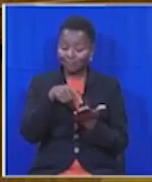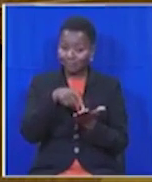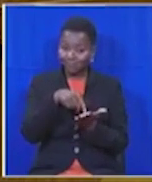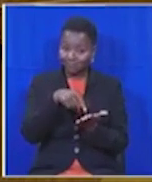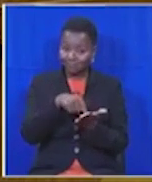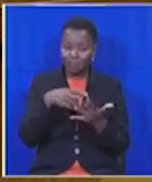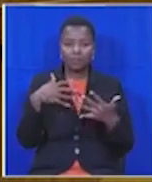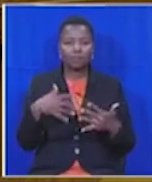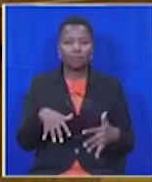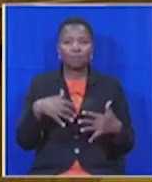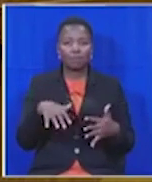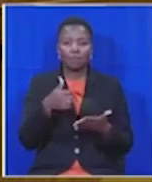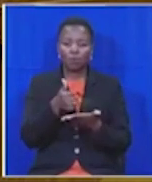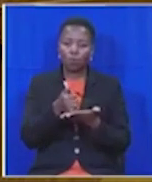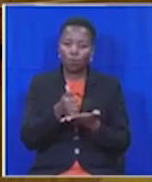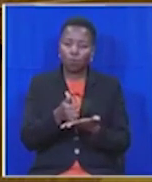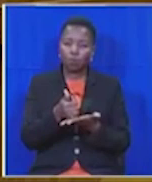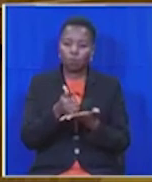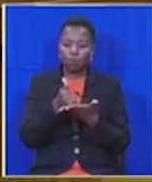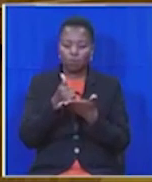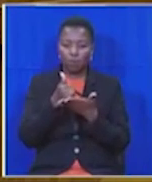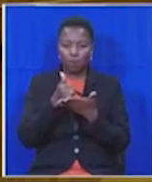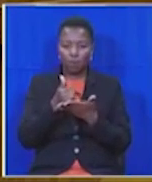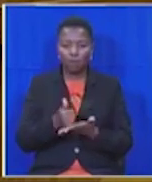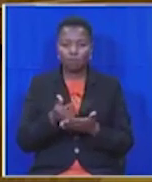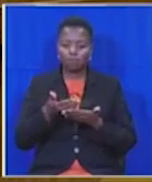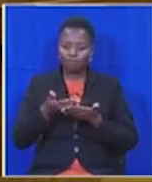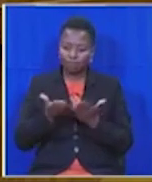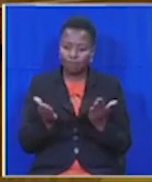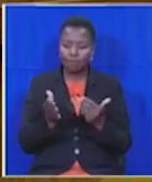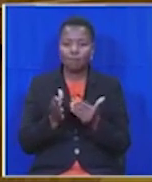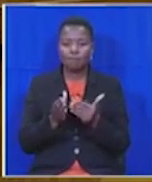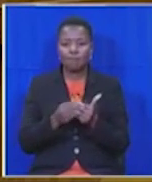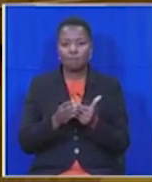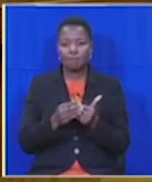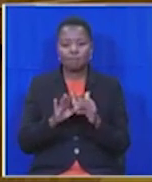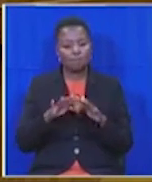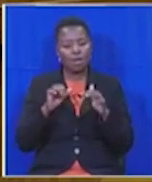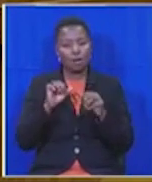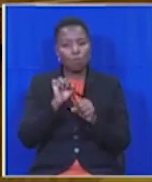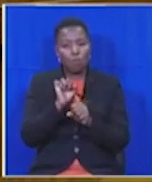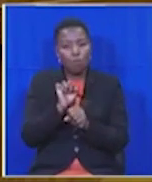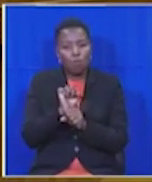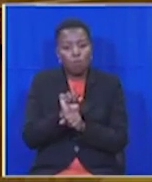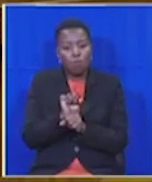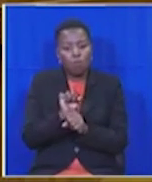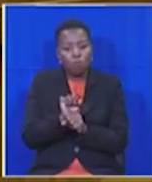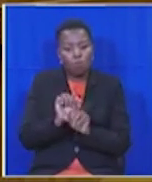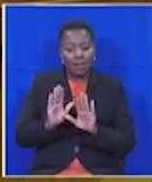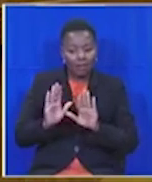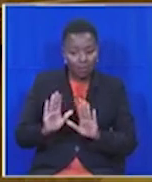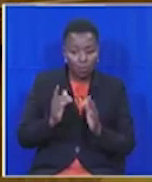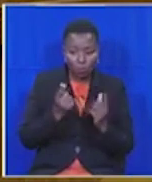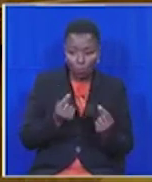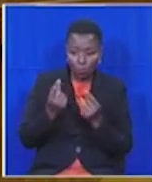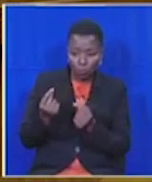will unleash the full potential of all members of Parliament to do what they are elected to